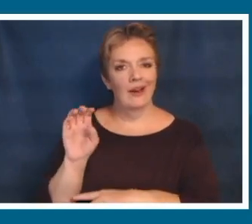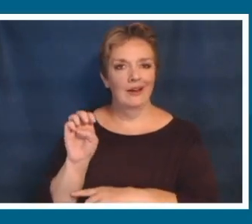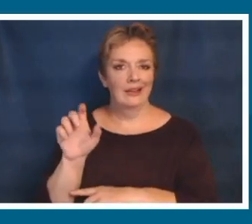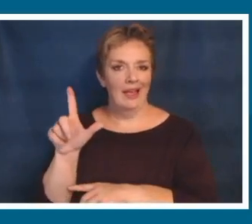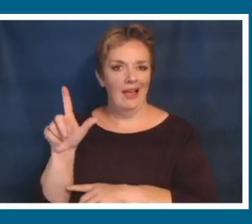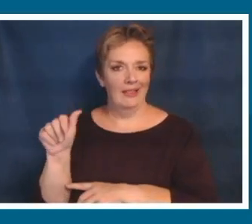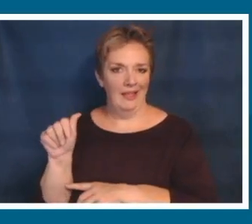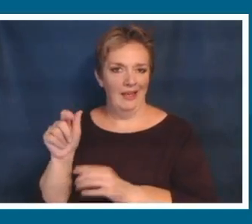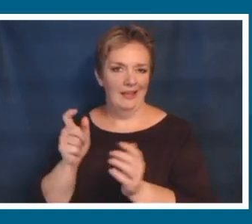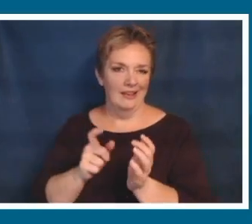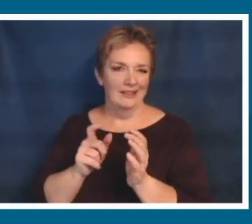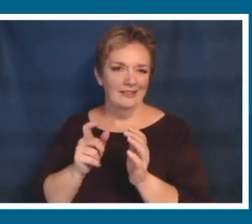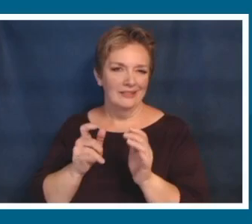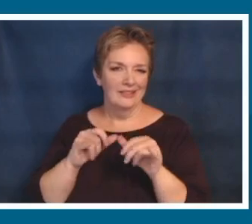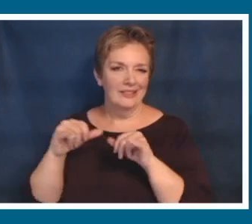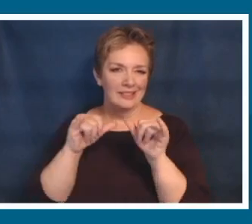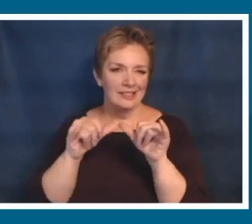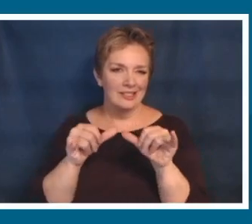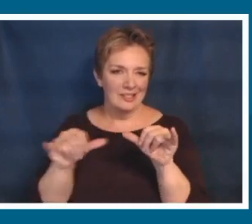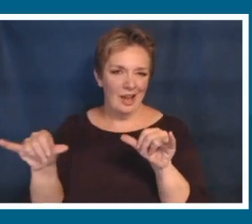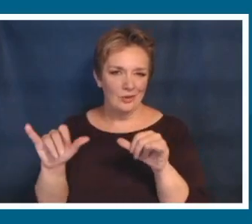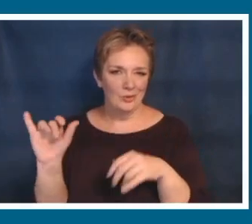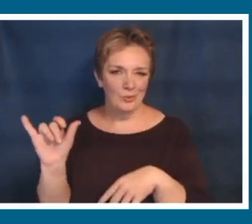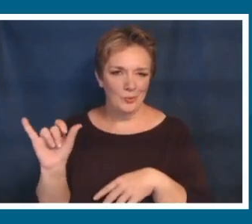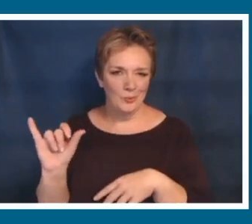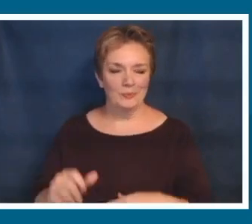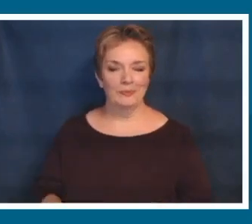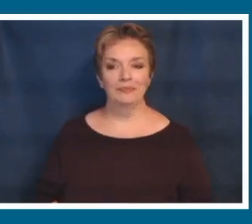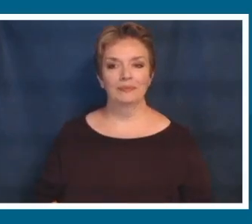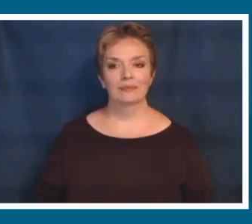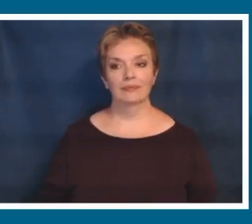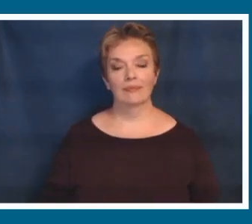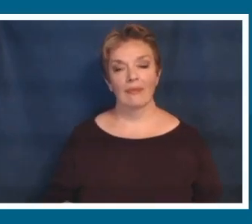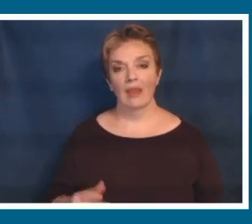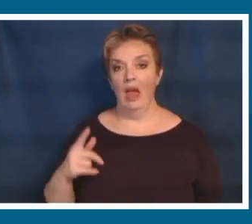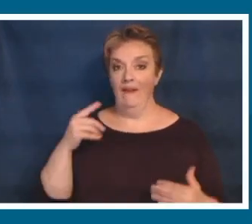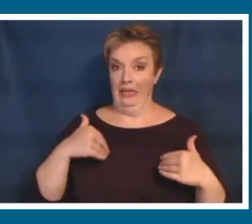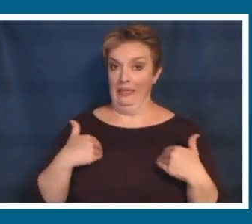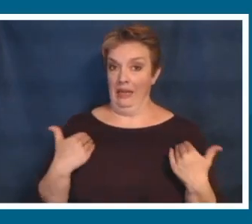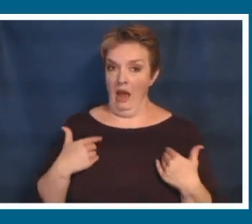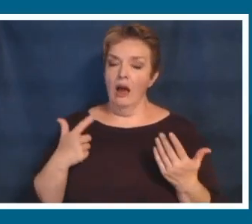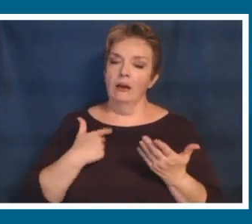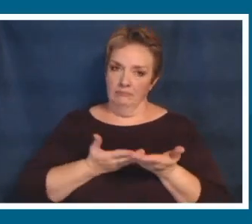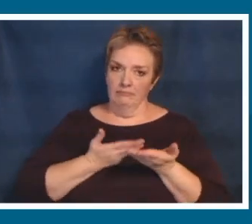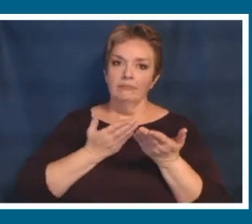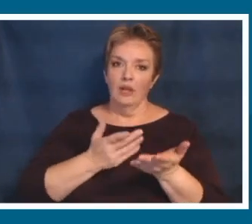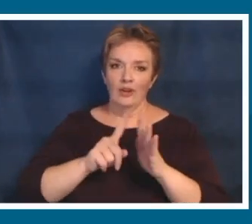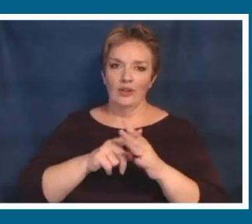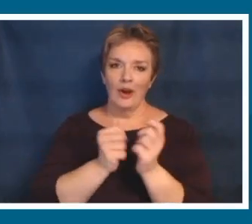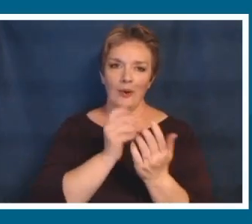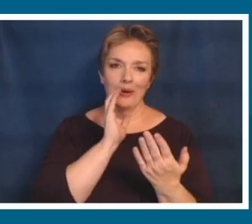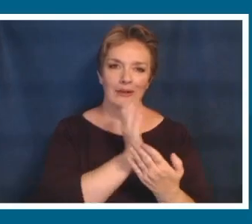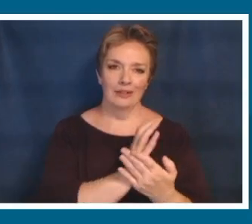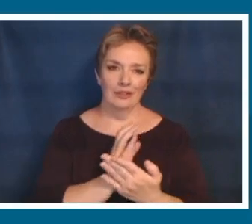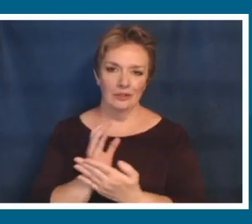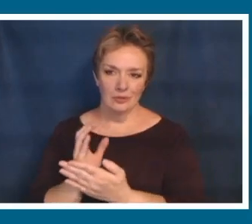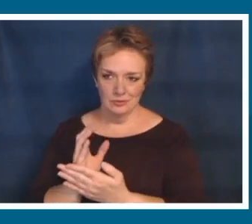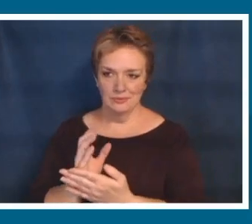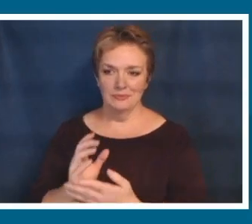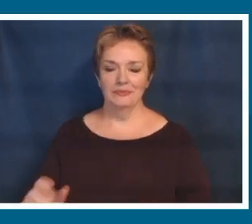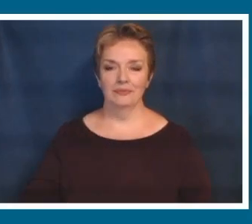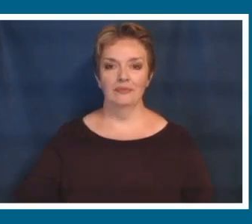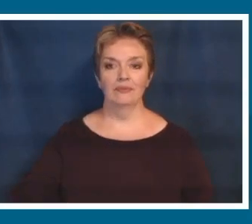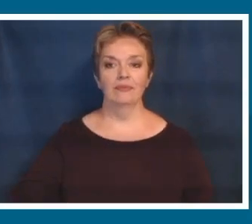starting with the images is a really good place to start with young learners. And I'm also going to come back to